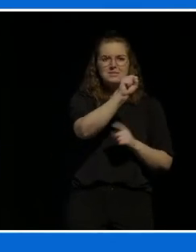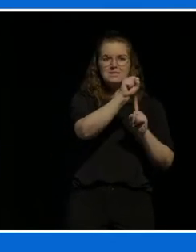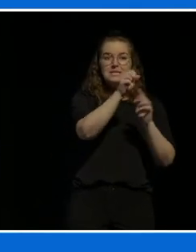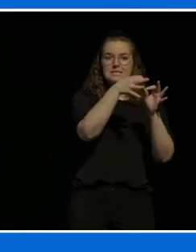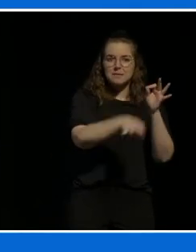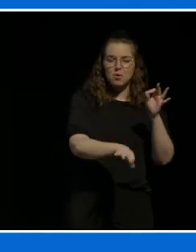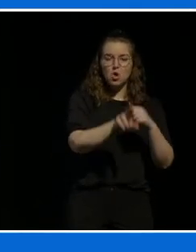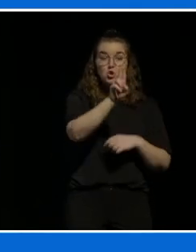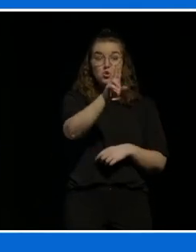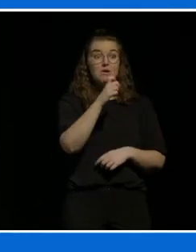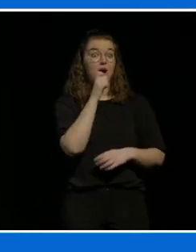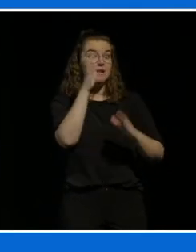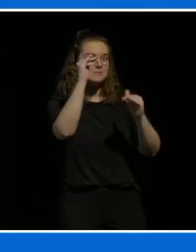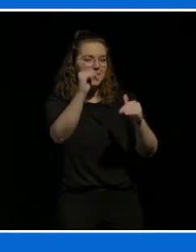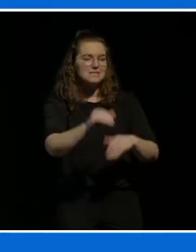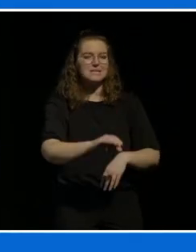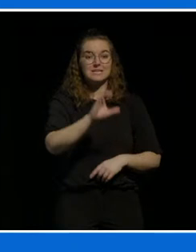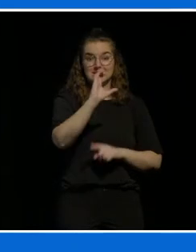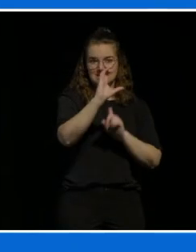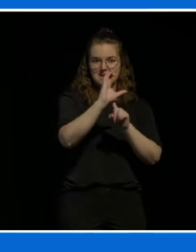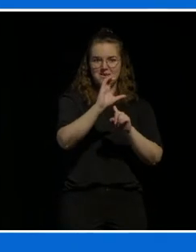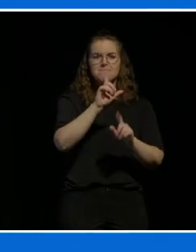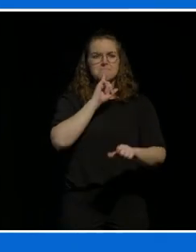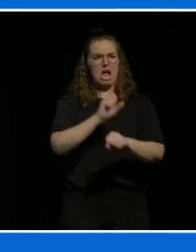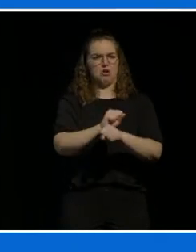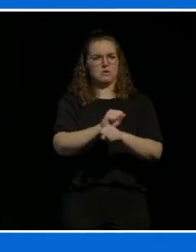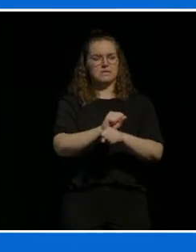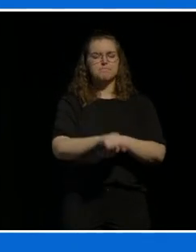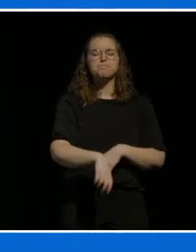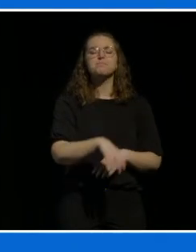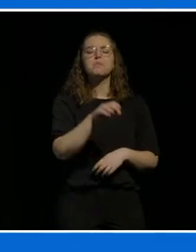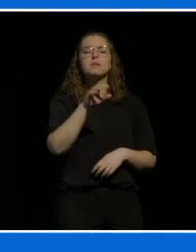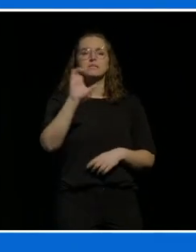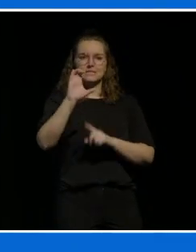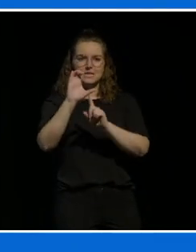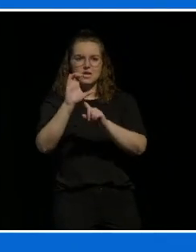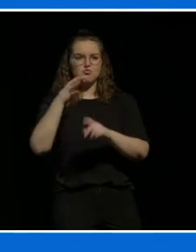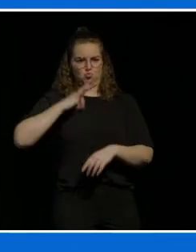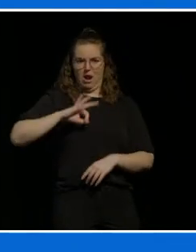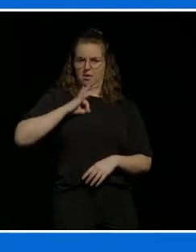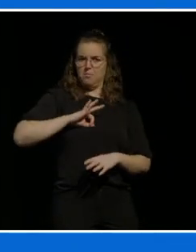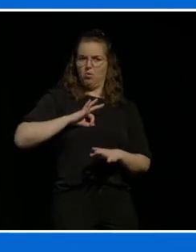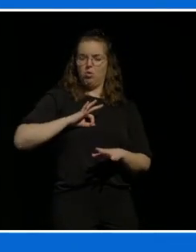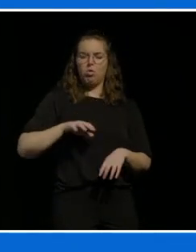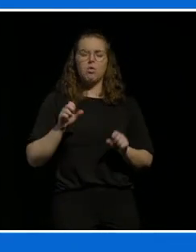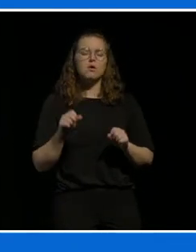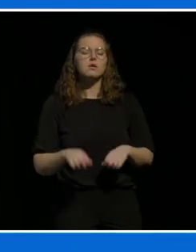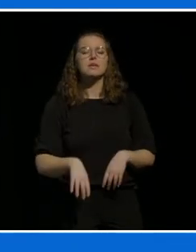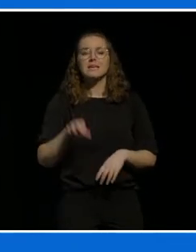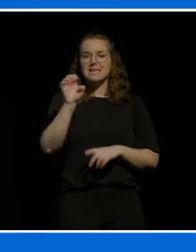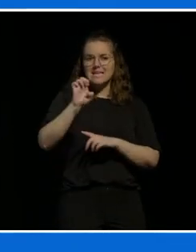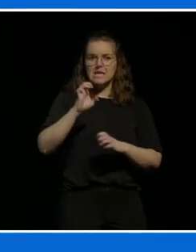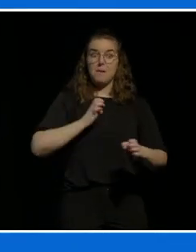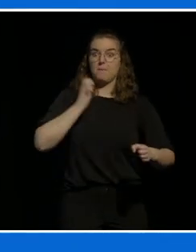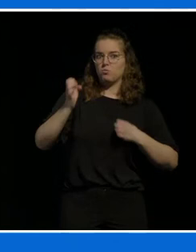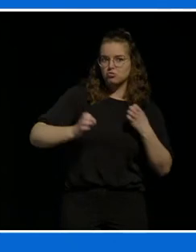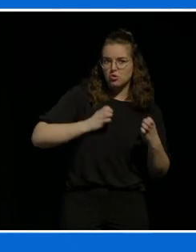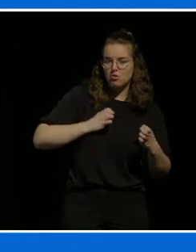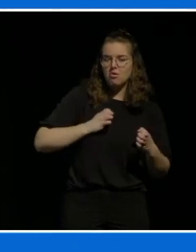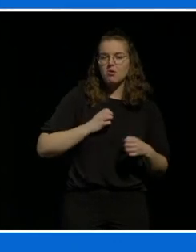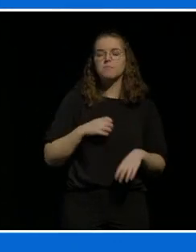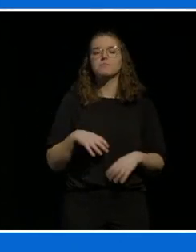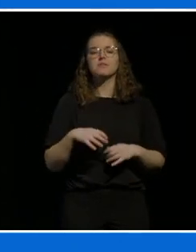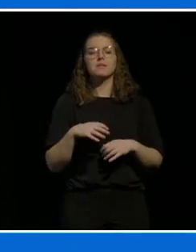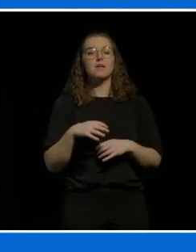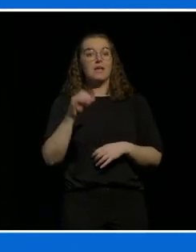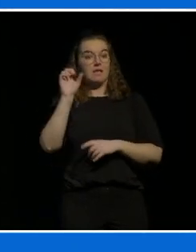unexpected. The C, the first C, is concrete. The second C is credible. The E is emotional. And the last